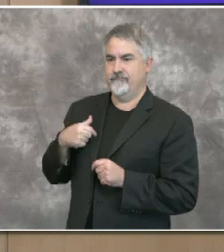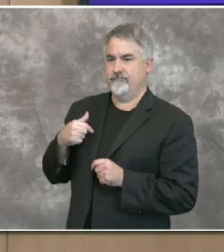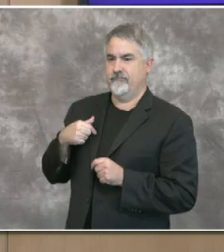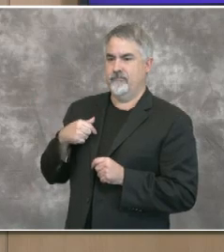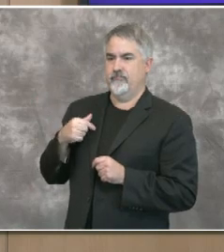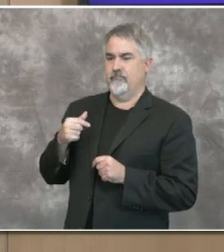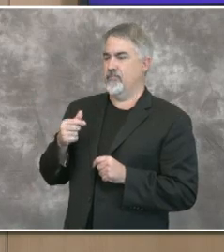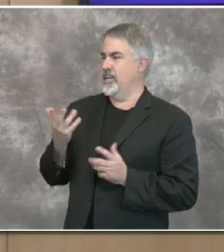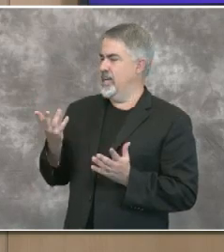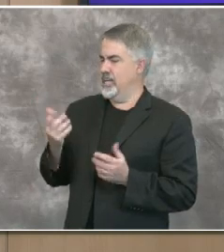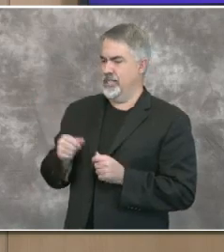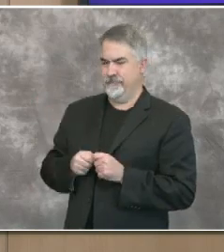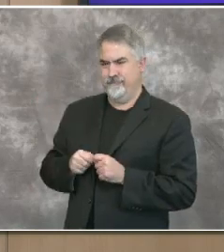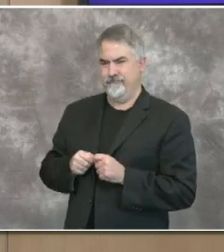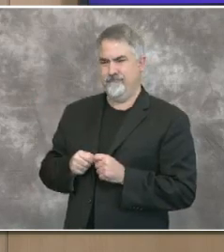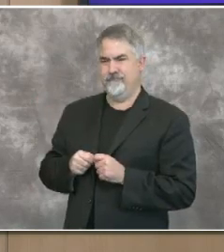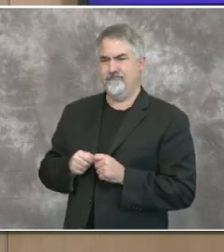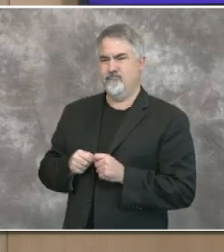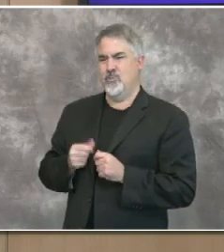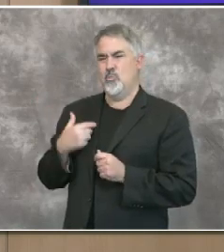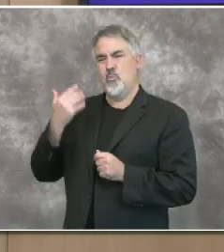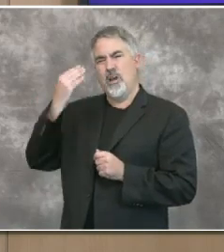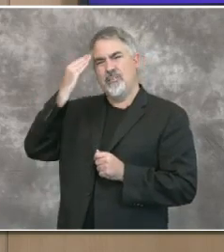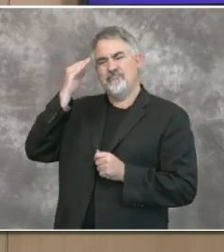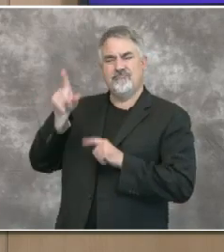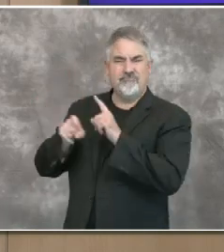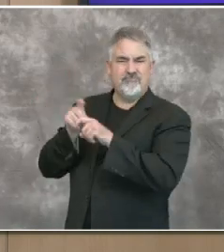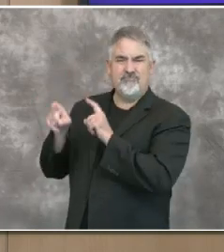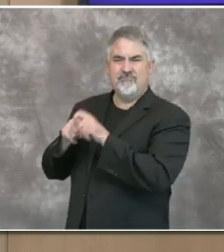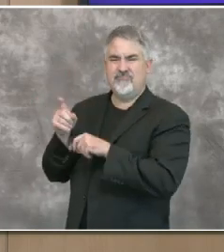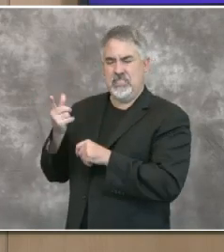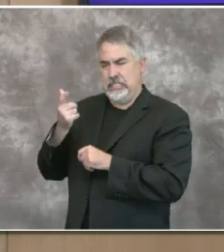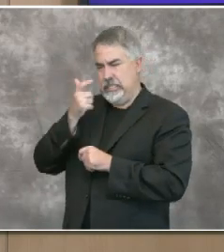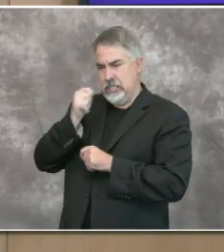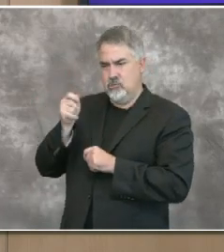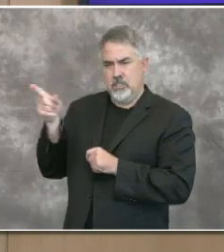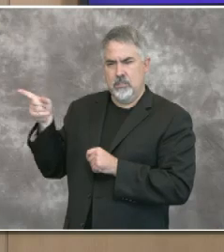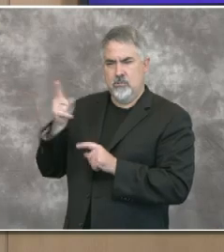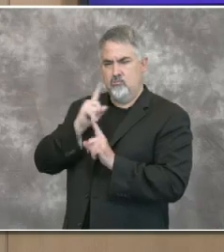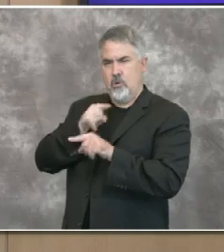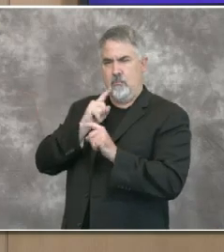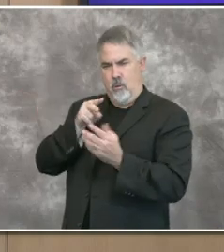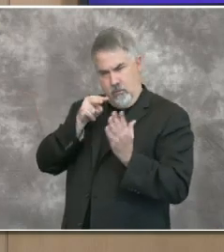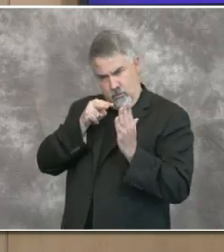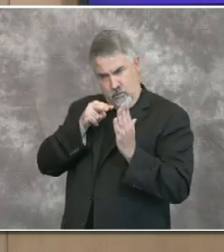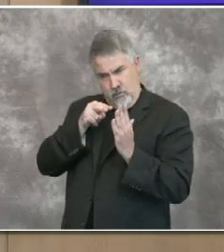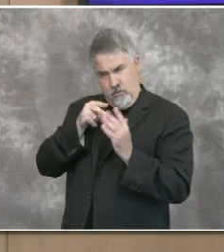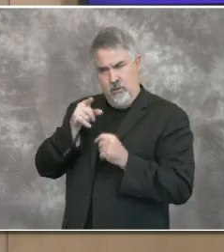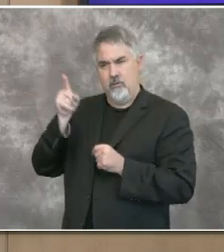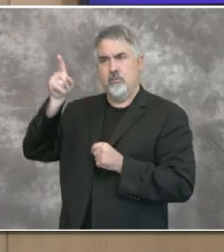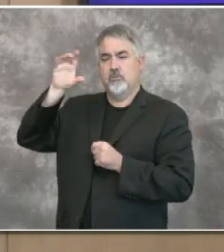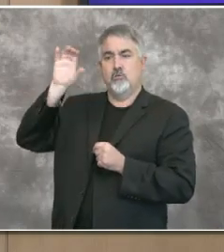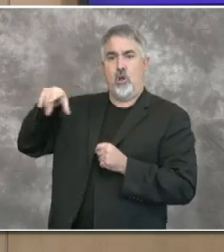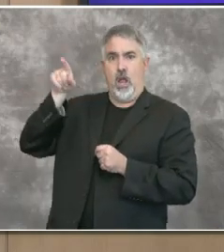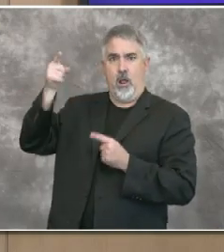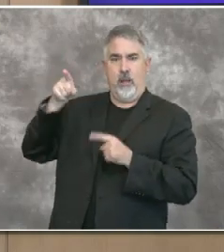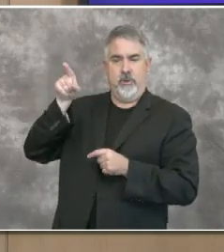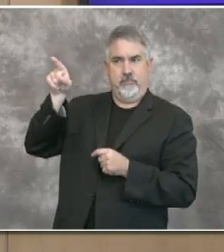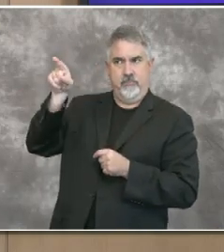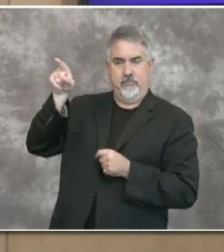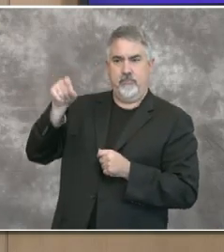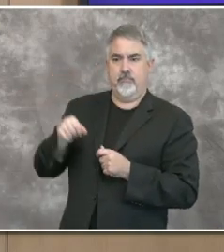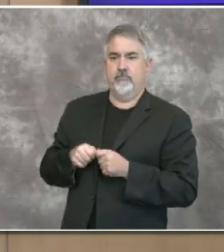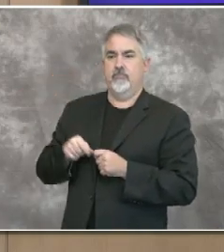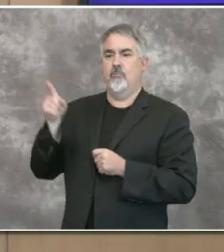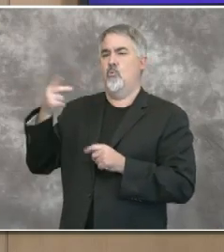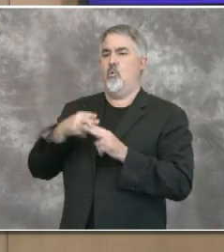I wanted to talk about an interesting report I saw today out of Chicago regarding what they call a super spreader, someone who, for